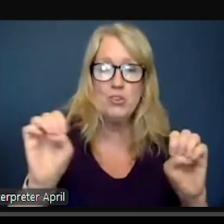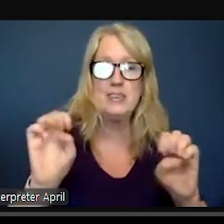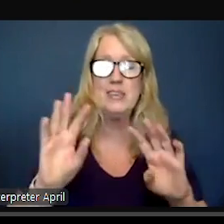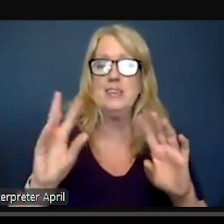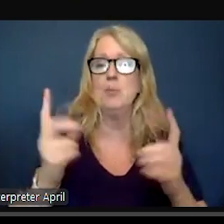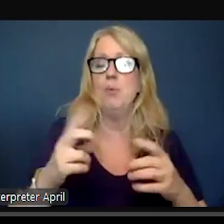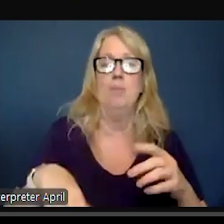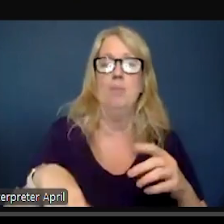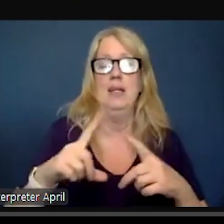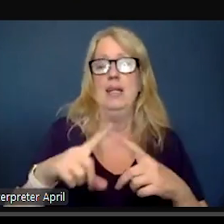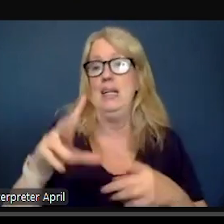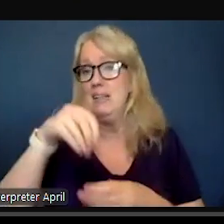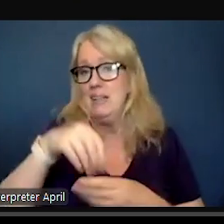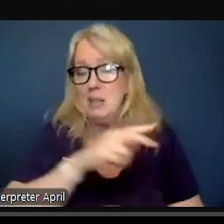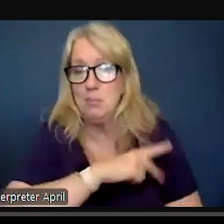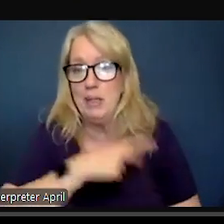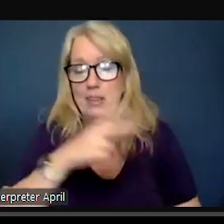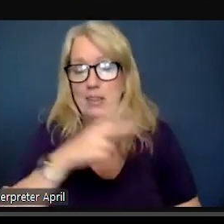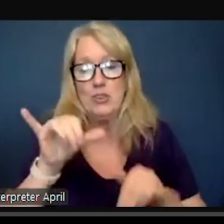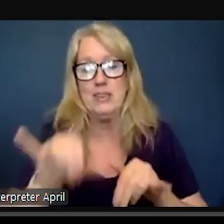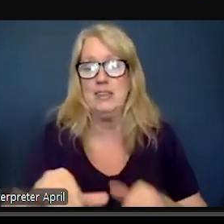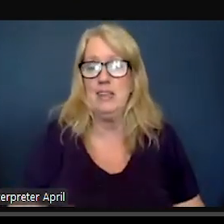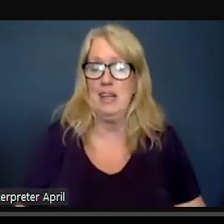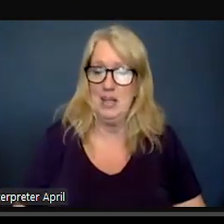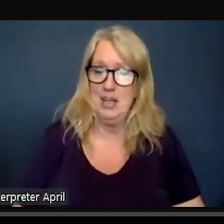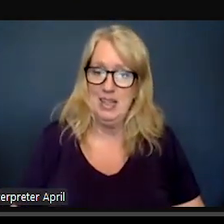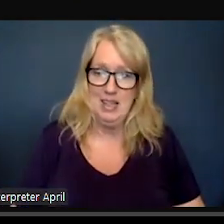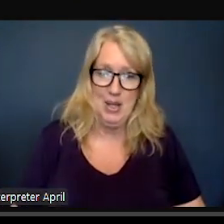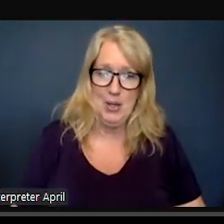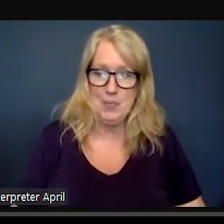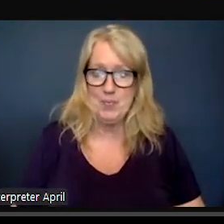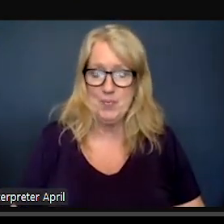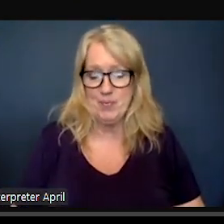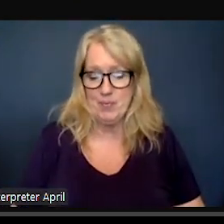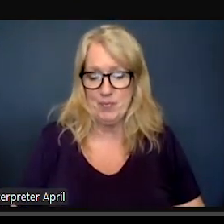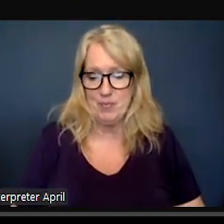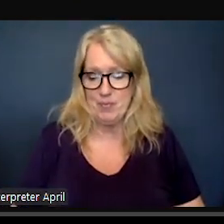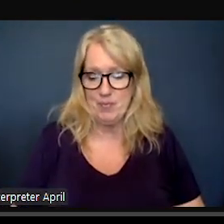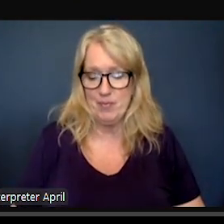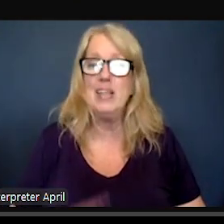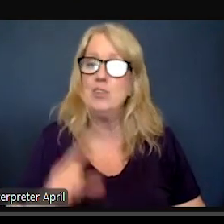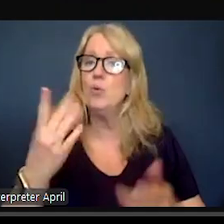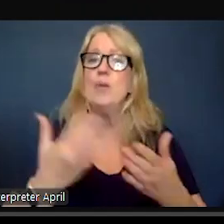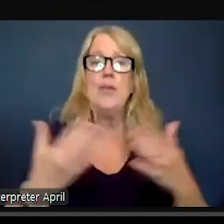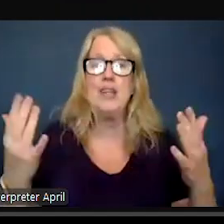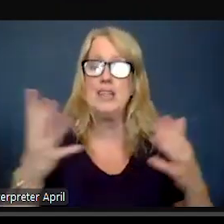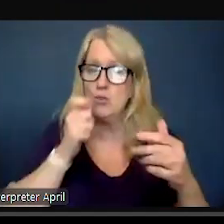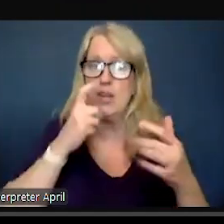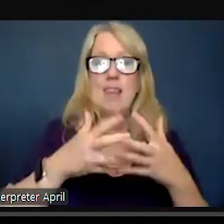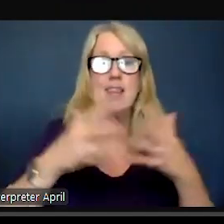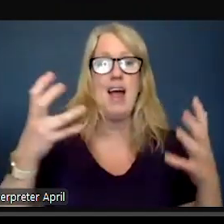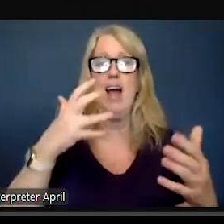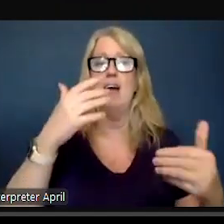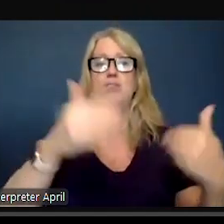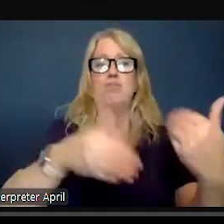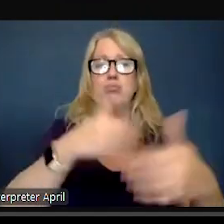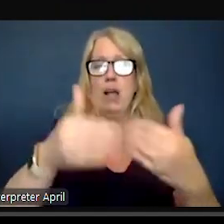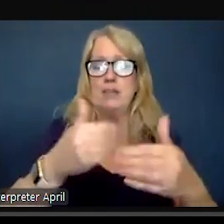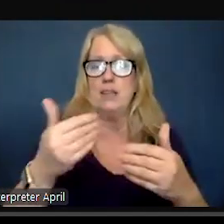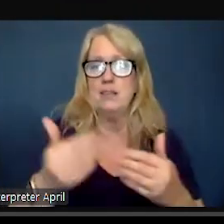an inpatient stay, I think is, it's one of those things that there's a lot of processing on the other side of